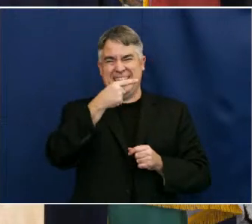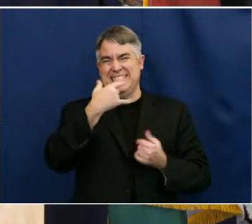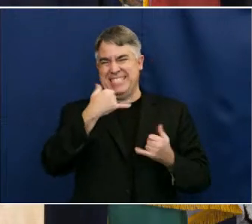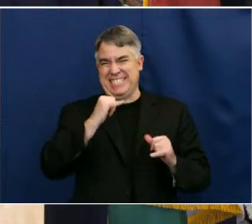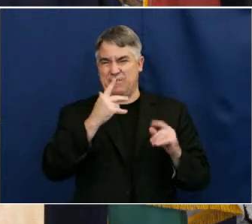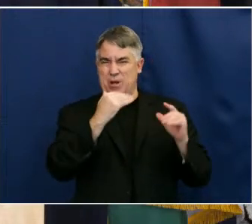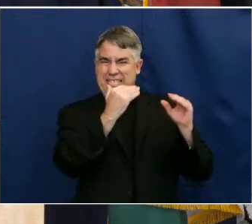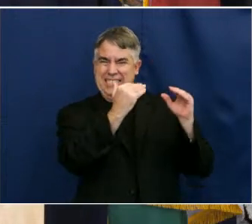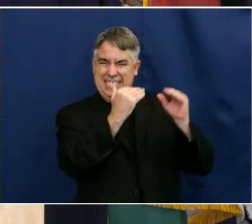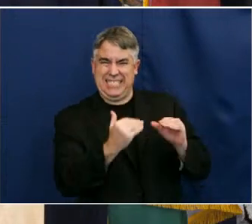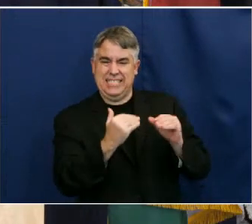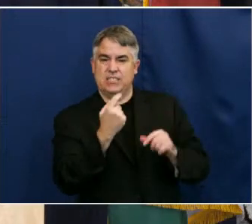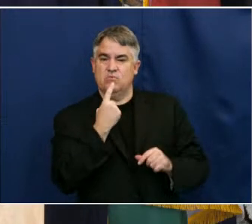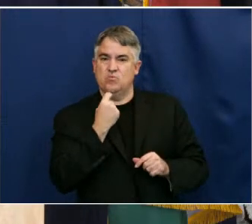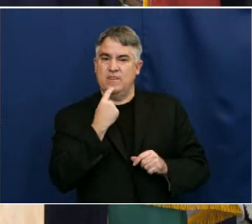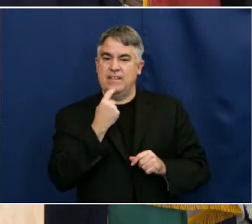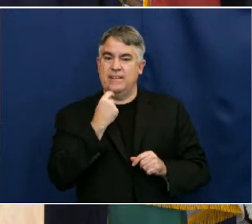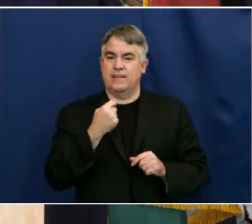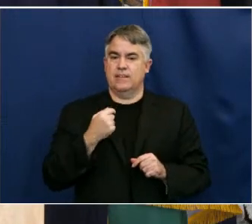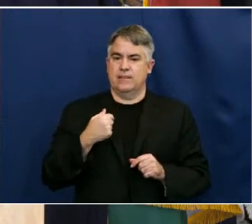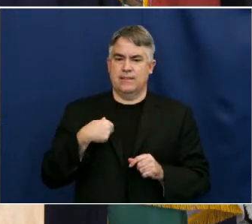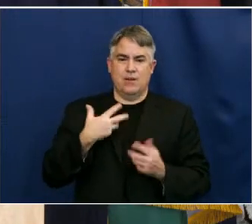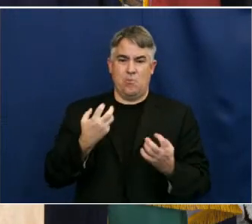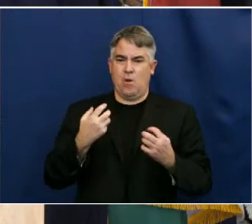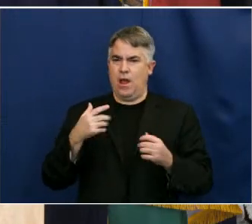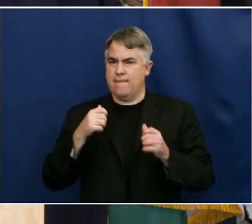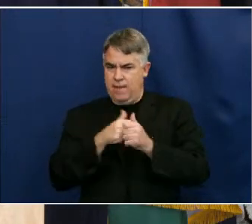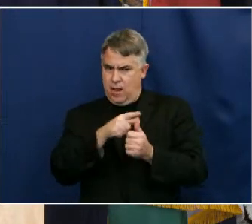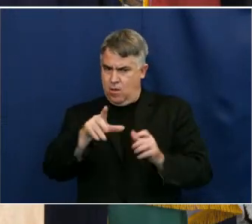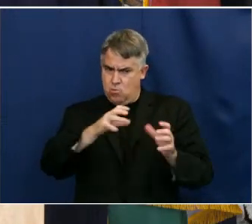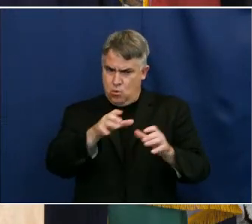care providers, as well as folks